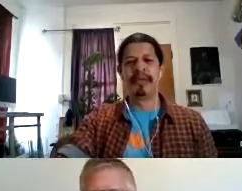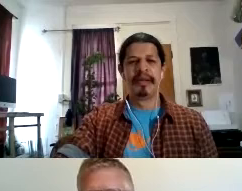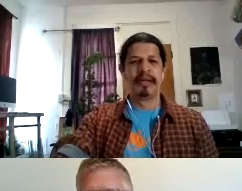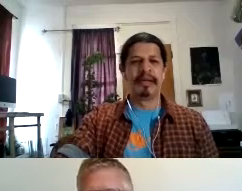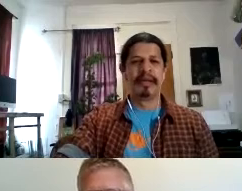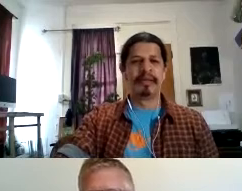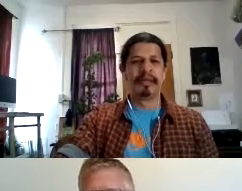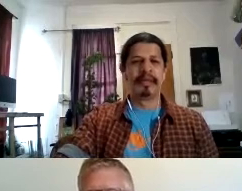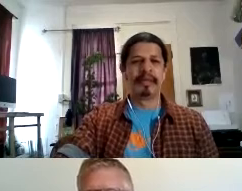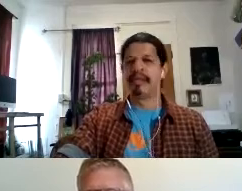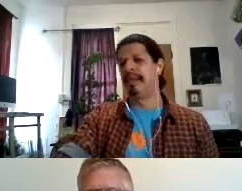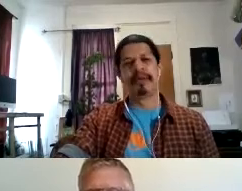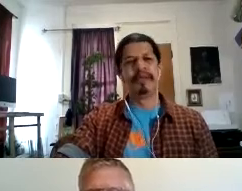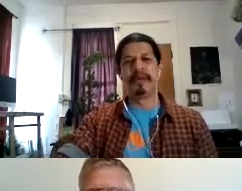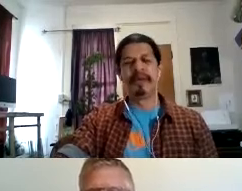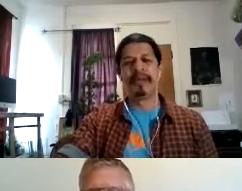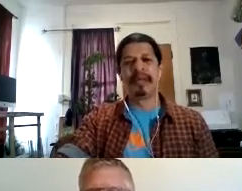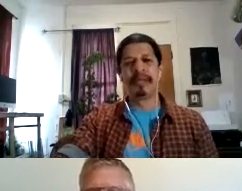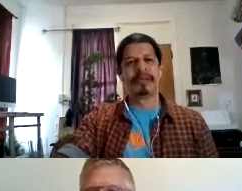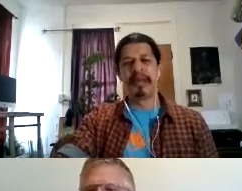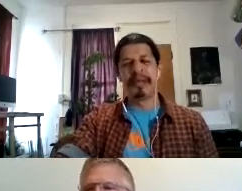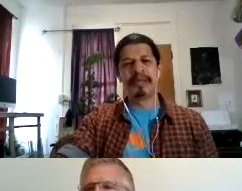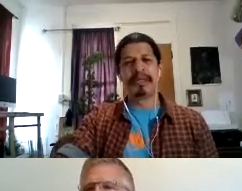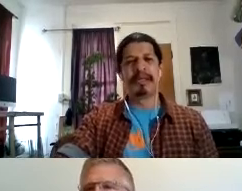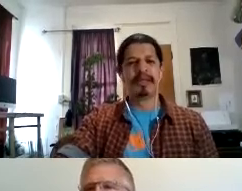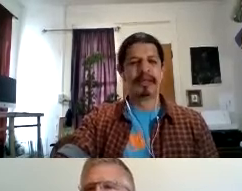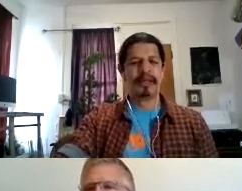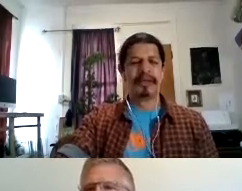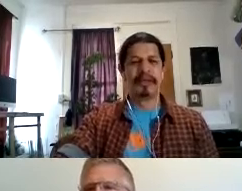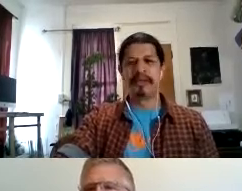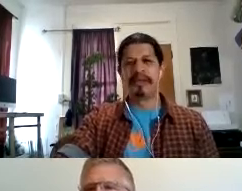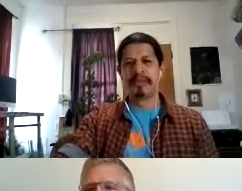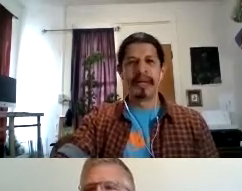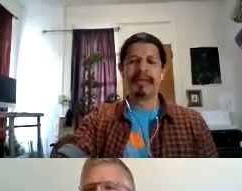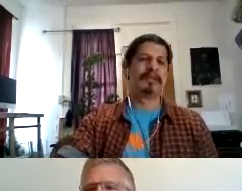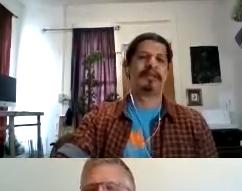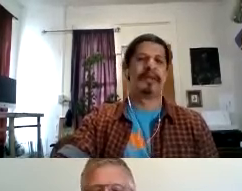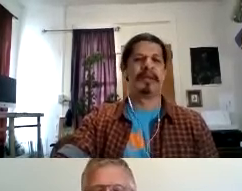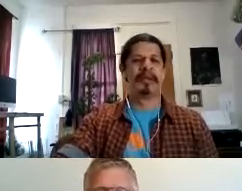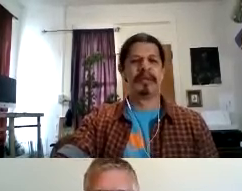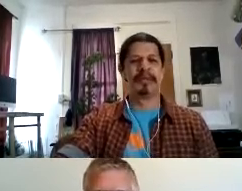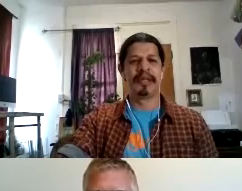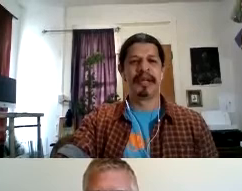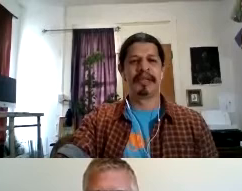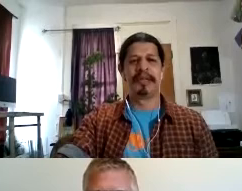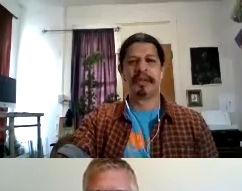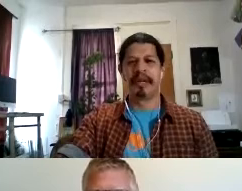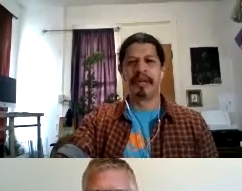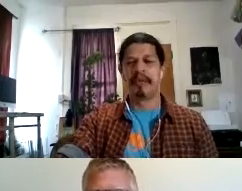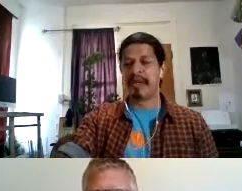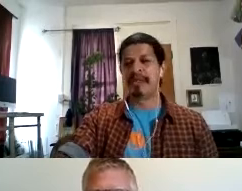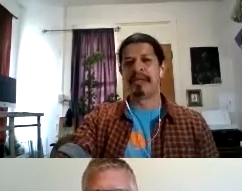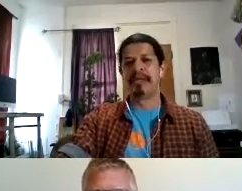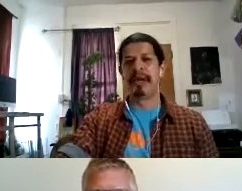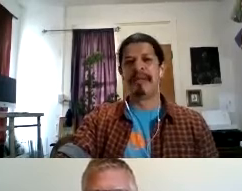name. And then, if you don't feel like speaking directly using the mic, that's all right. You can always ask